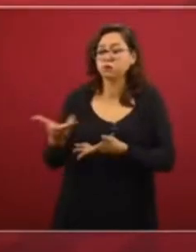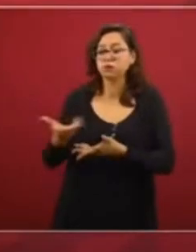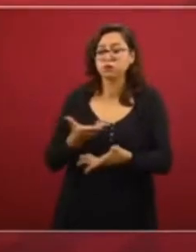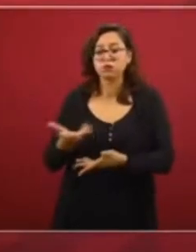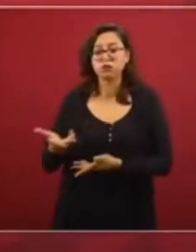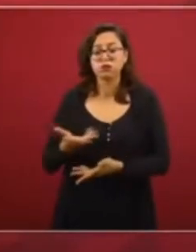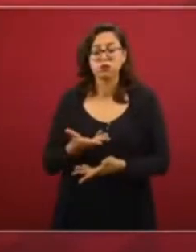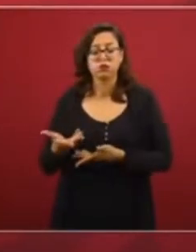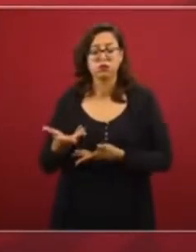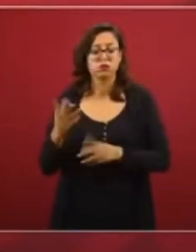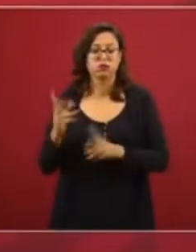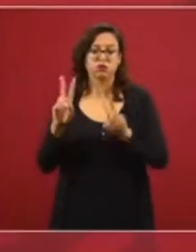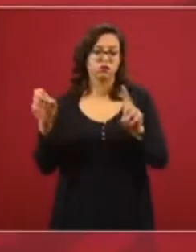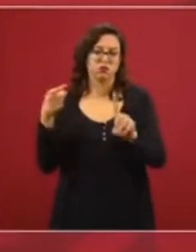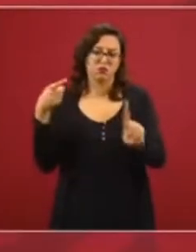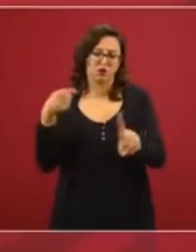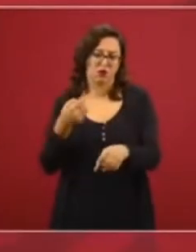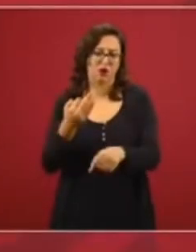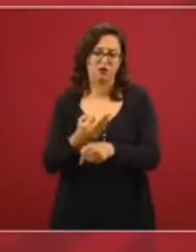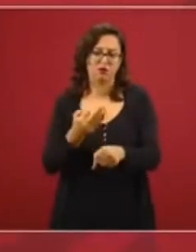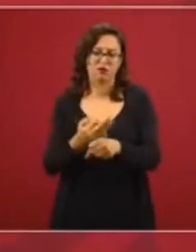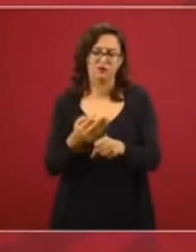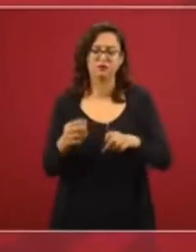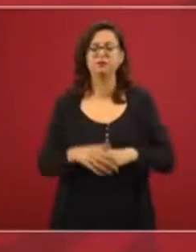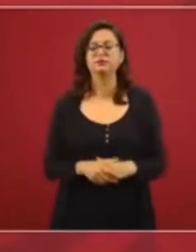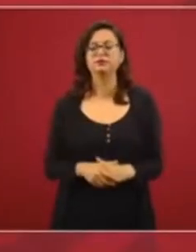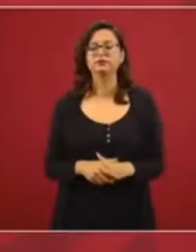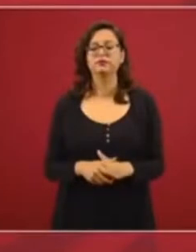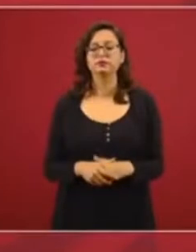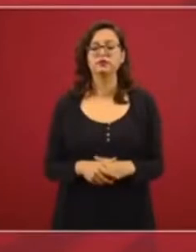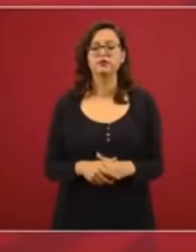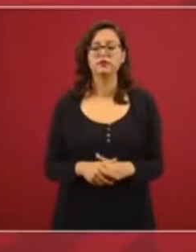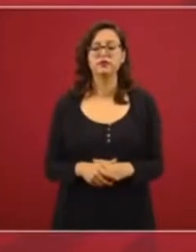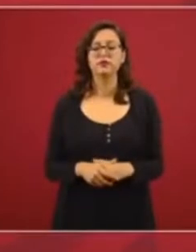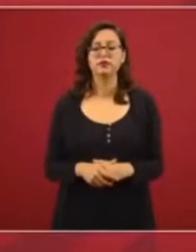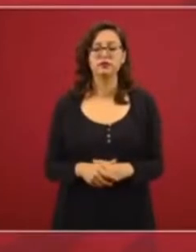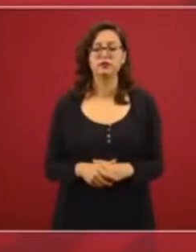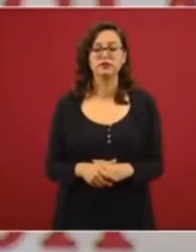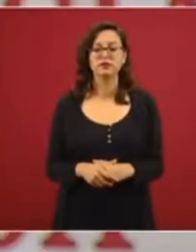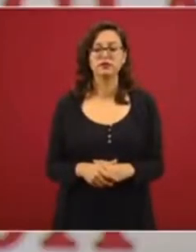materia que nos ocupa. Diría en primer lugar que